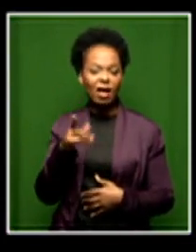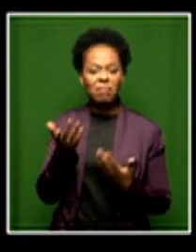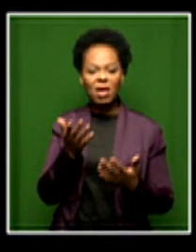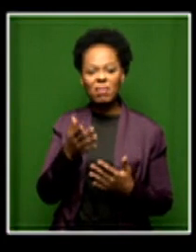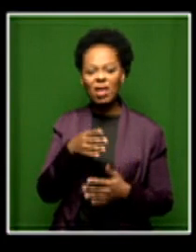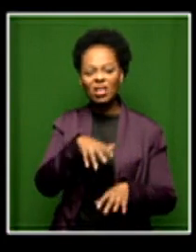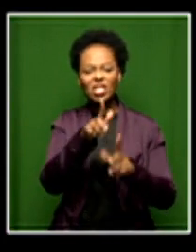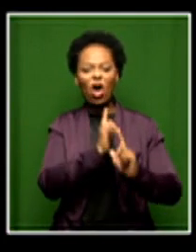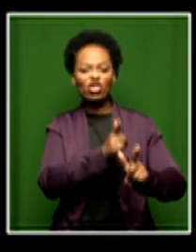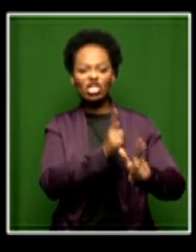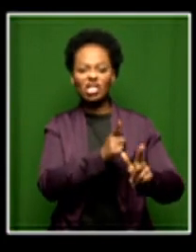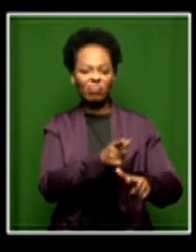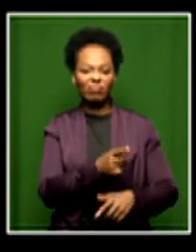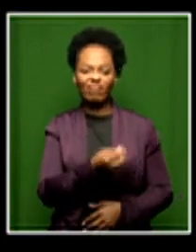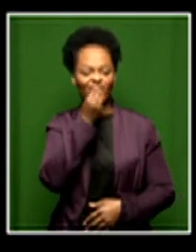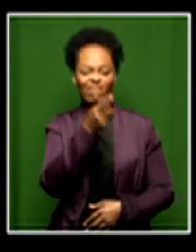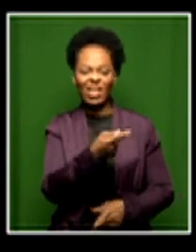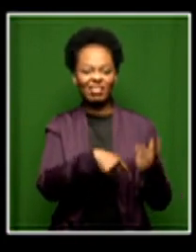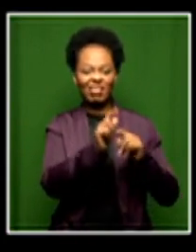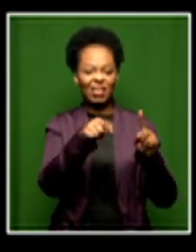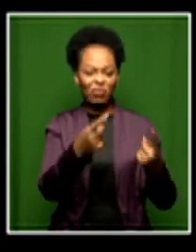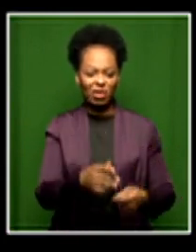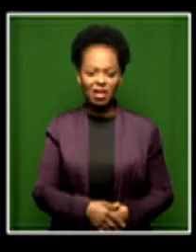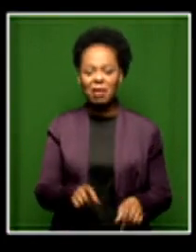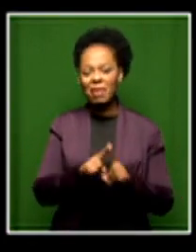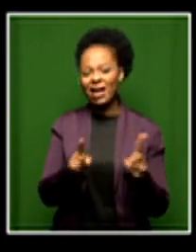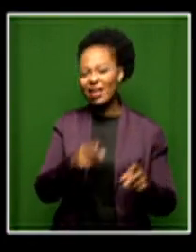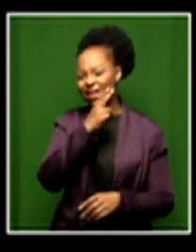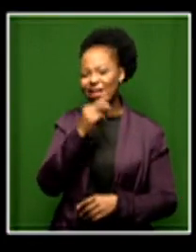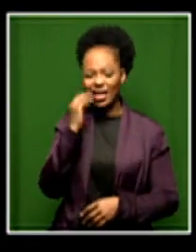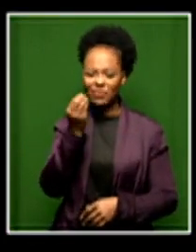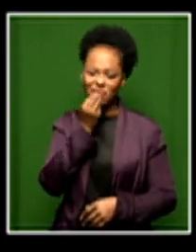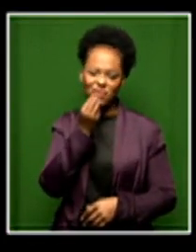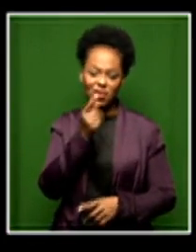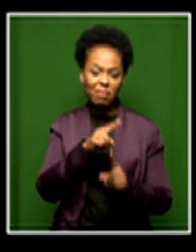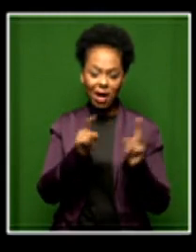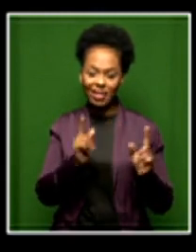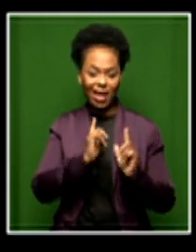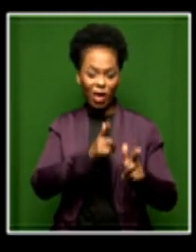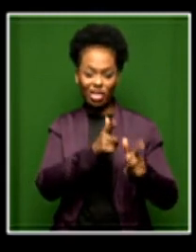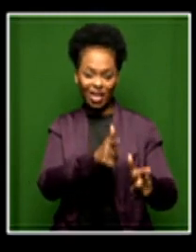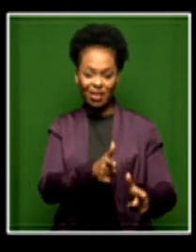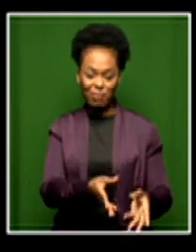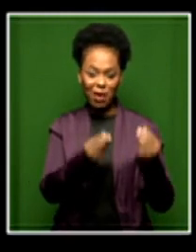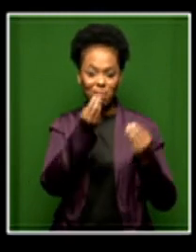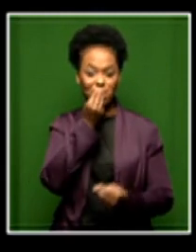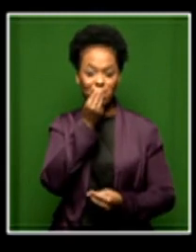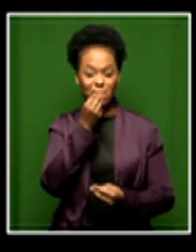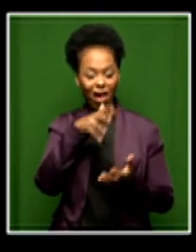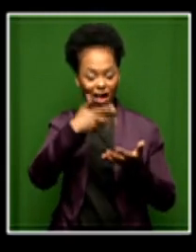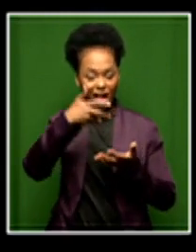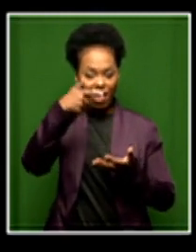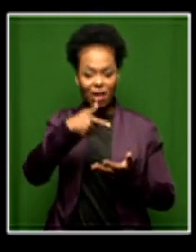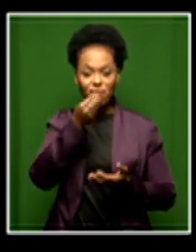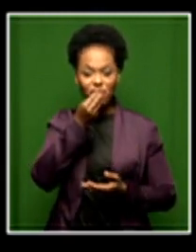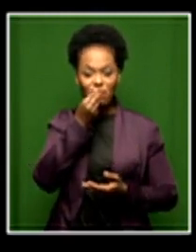township, but they sell nice food as well, traditional gassi food, but you cannot expect gourmet meals there. Gourmet cuisine